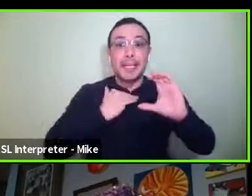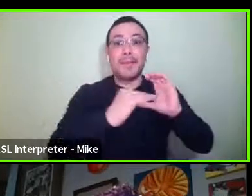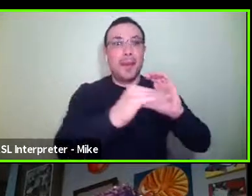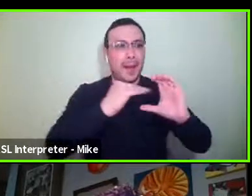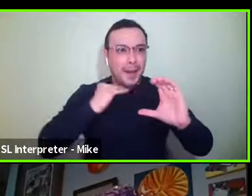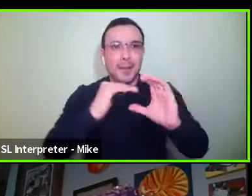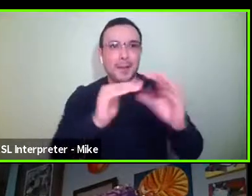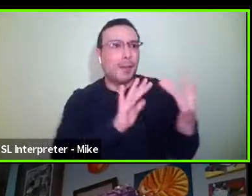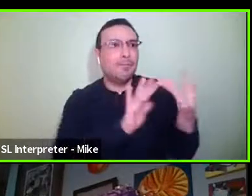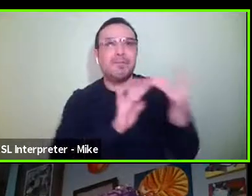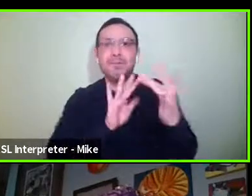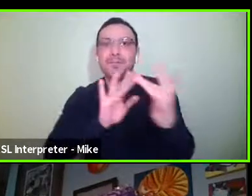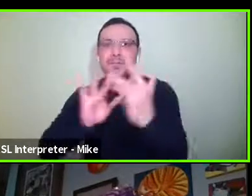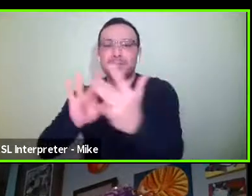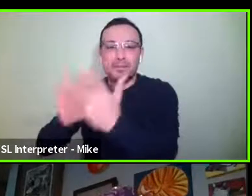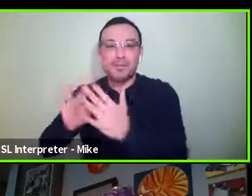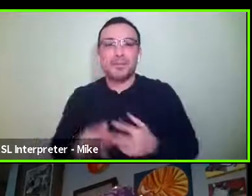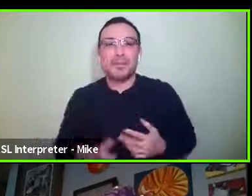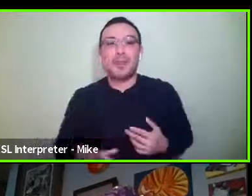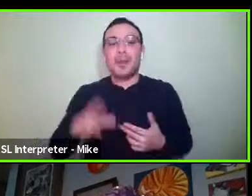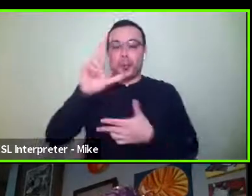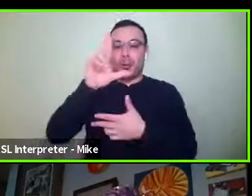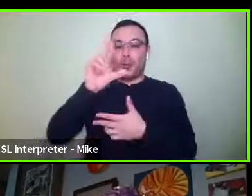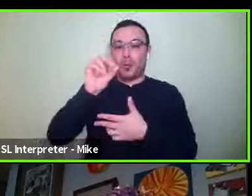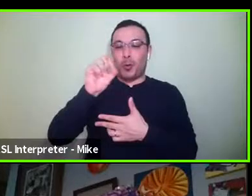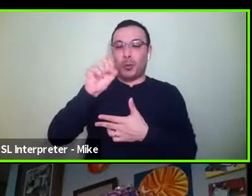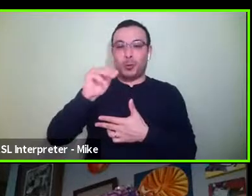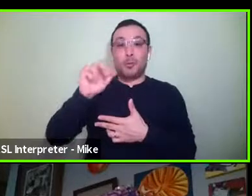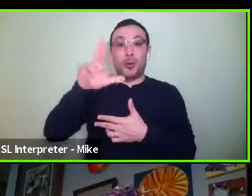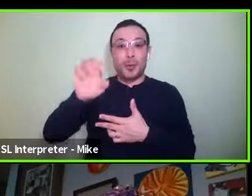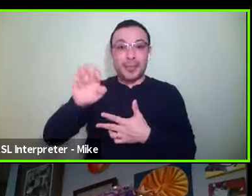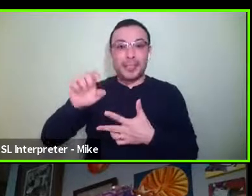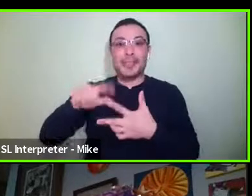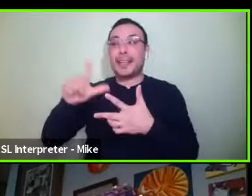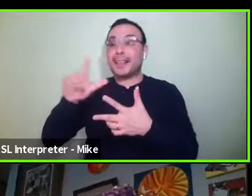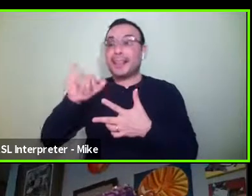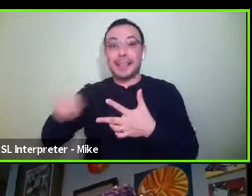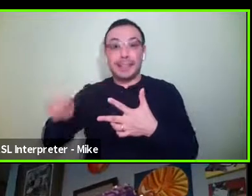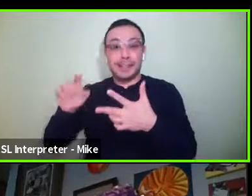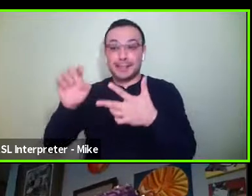know Rosemarie, Liz, and Eric might want to jump in here.